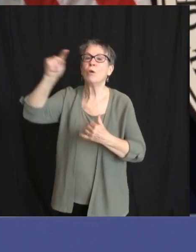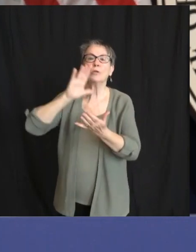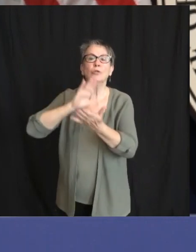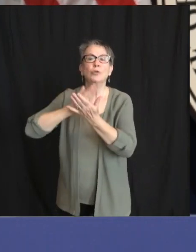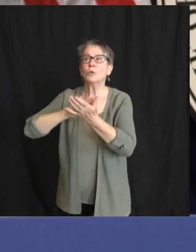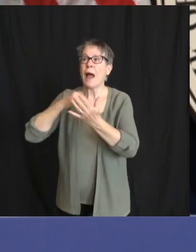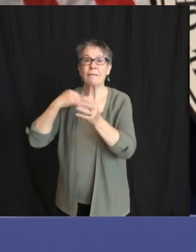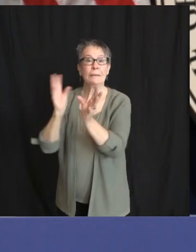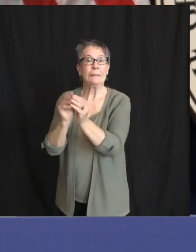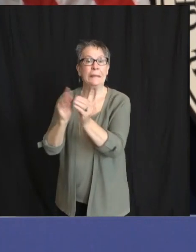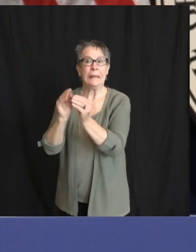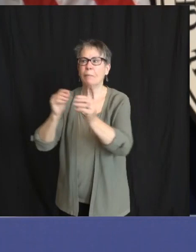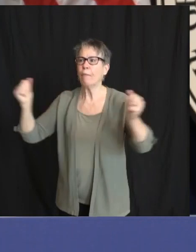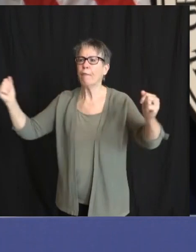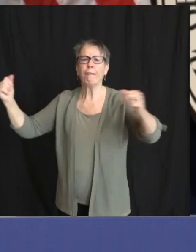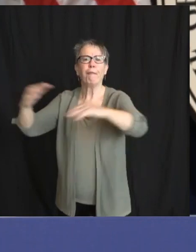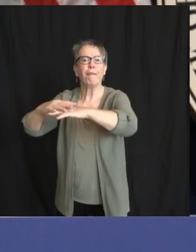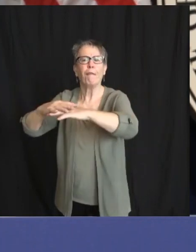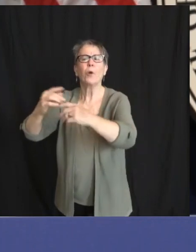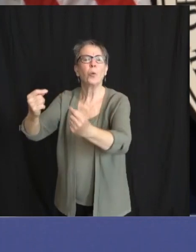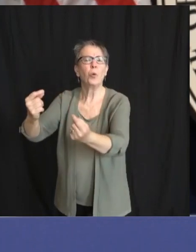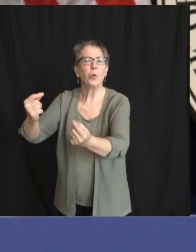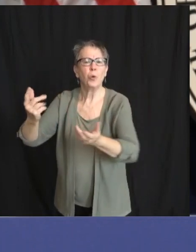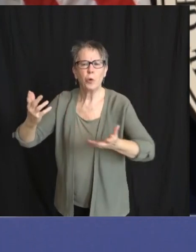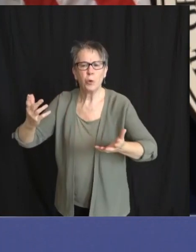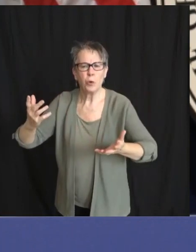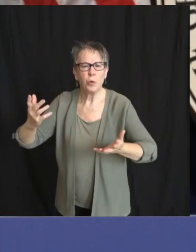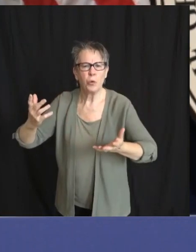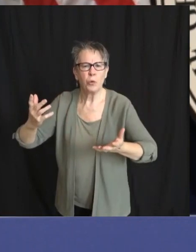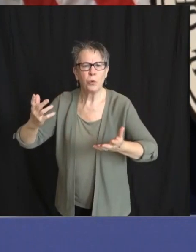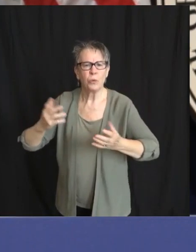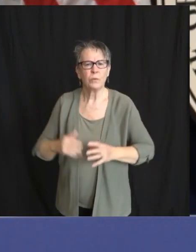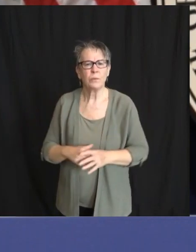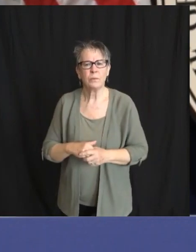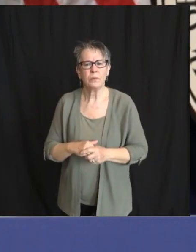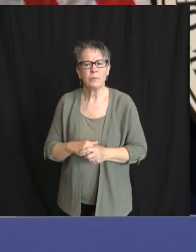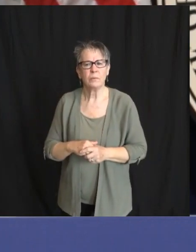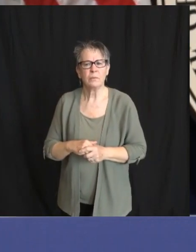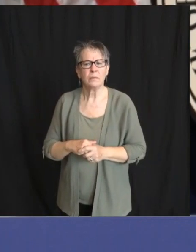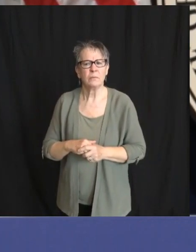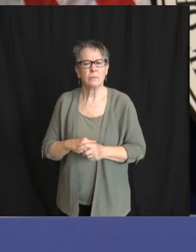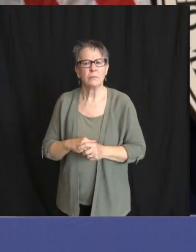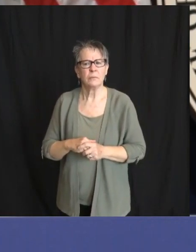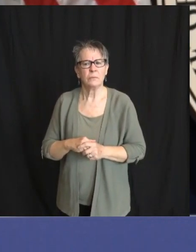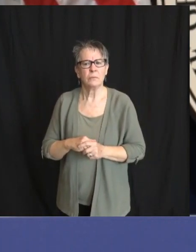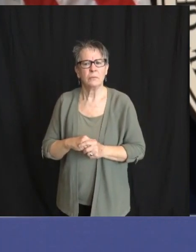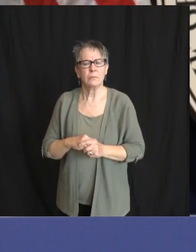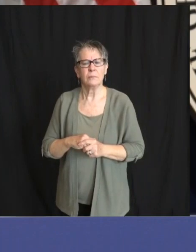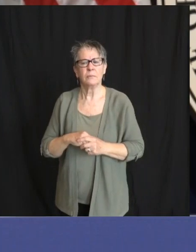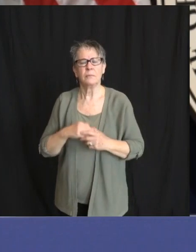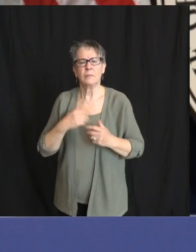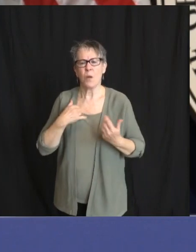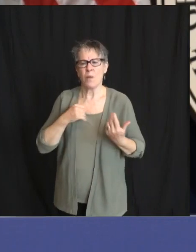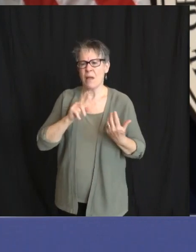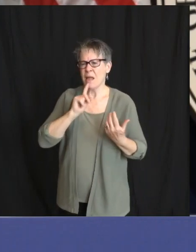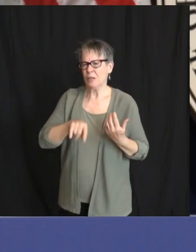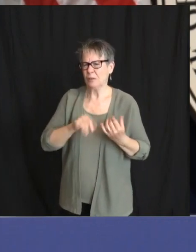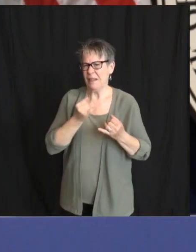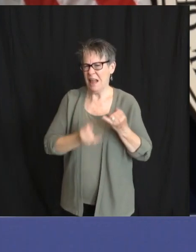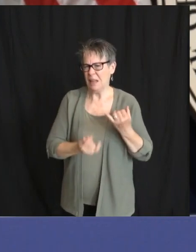are meeting in person? Okay. I'll take the last 2, and then Matt, you can, if you don't mind, doing the